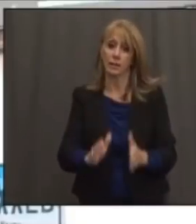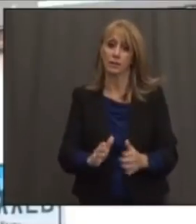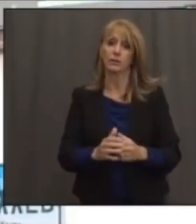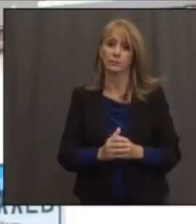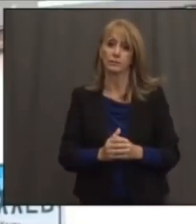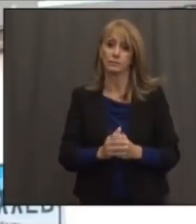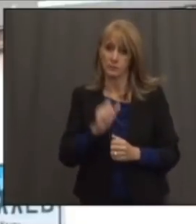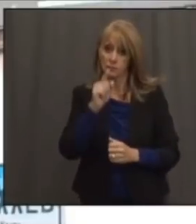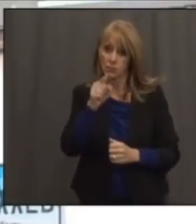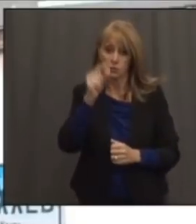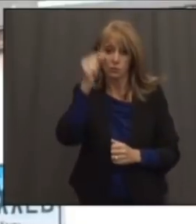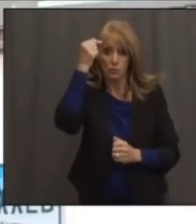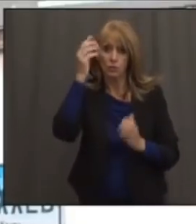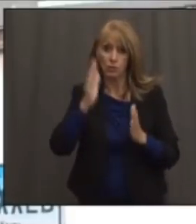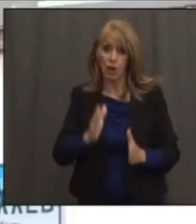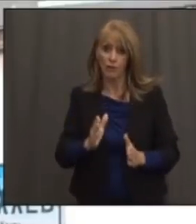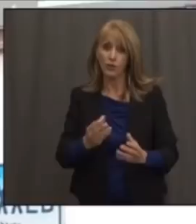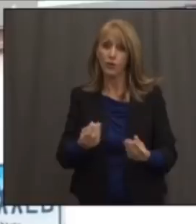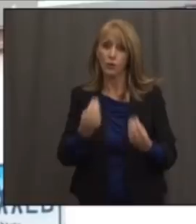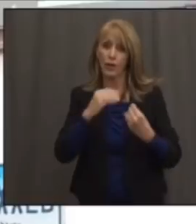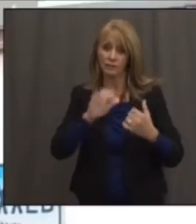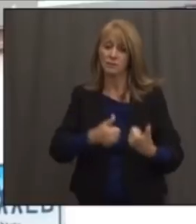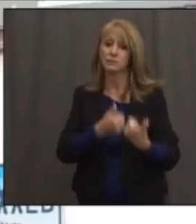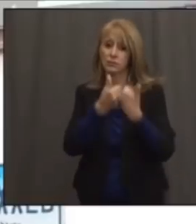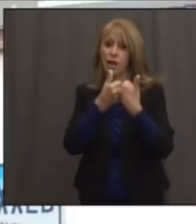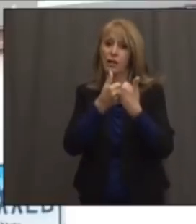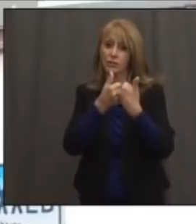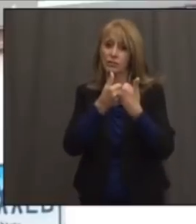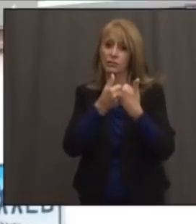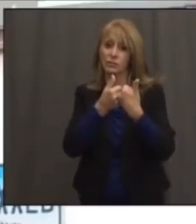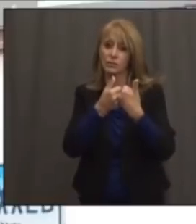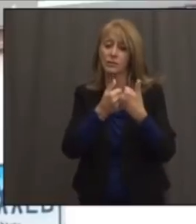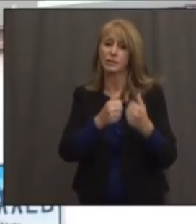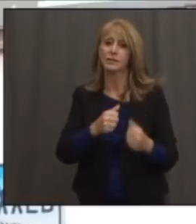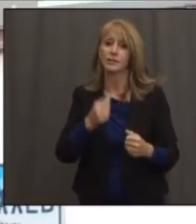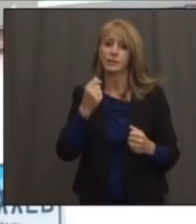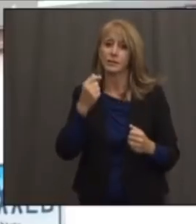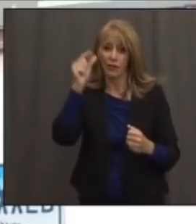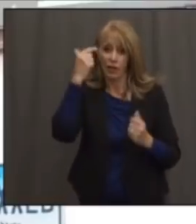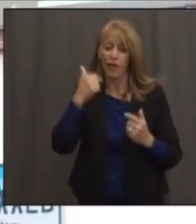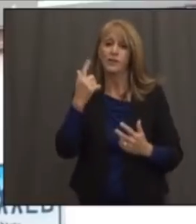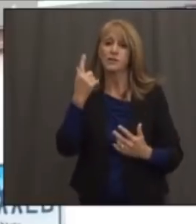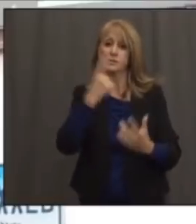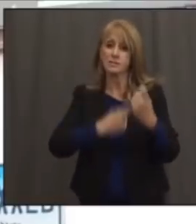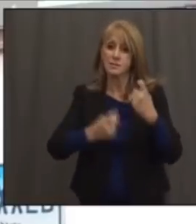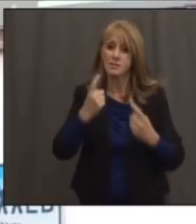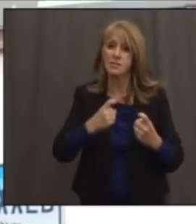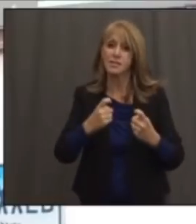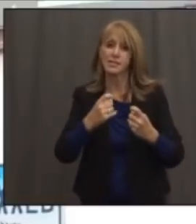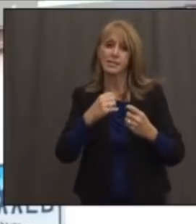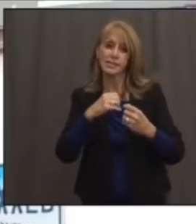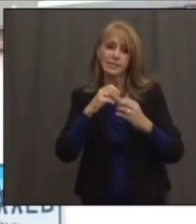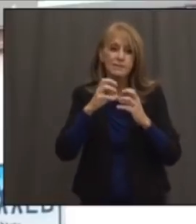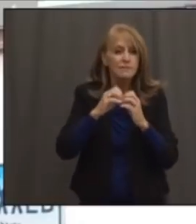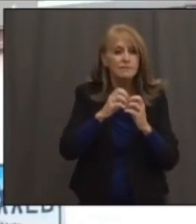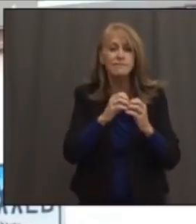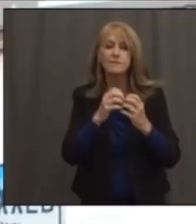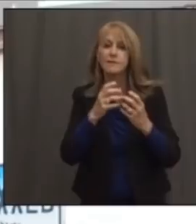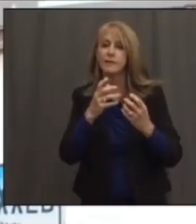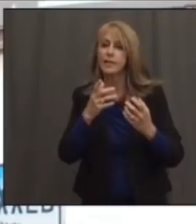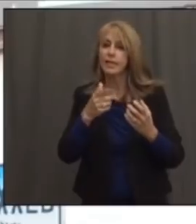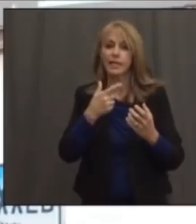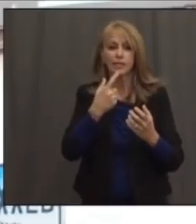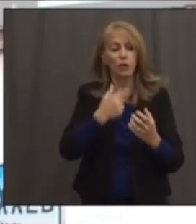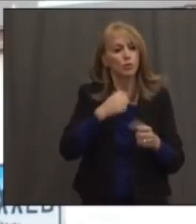governor challenged us. He asked questions. He probed us. He made us work harder on behalf of the people of